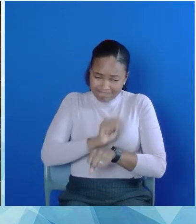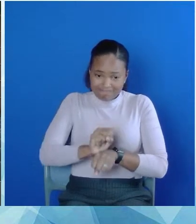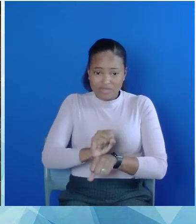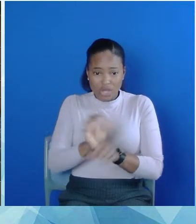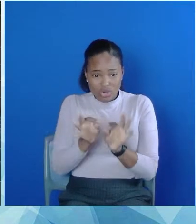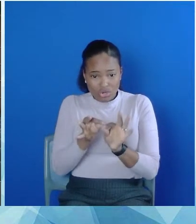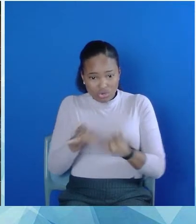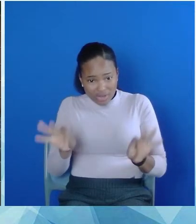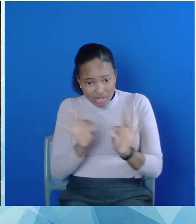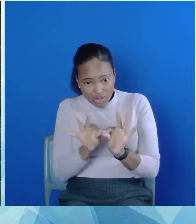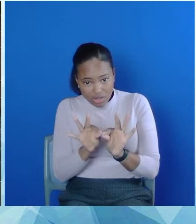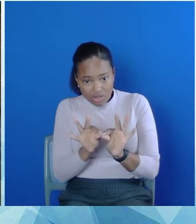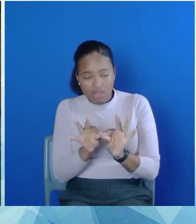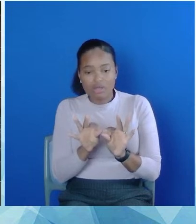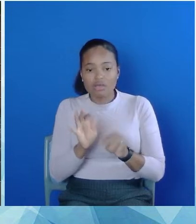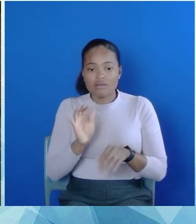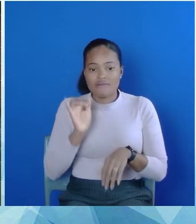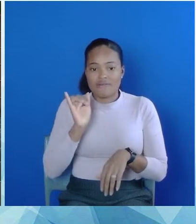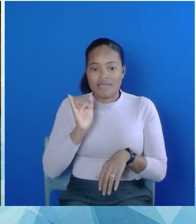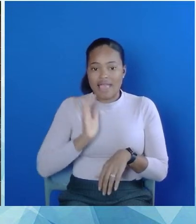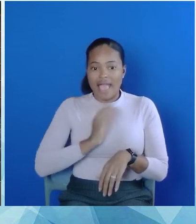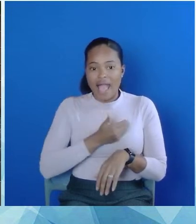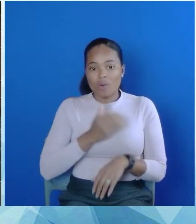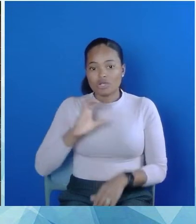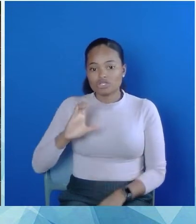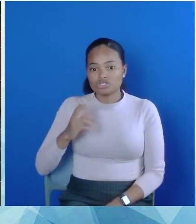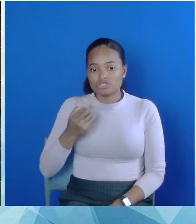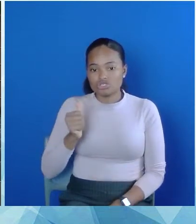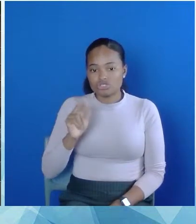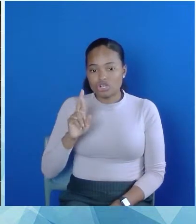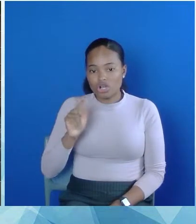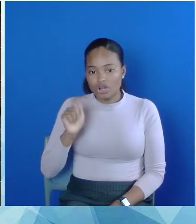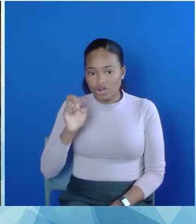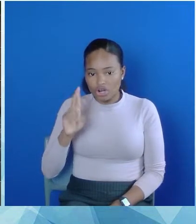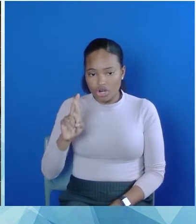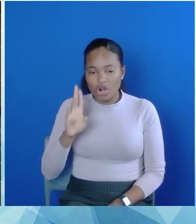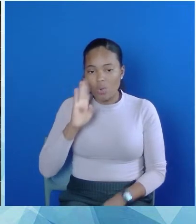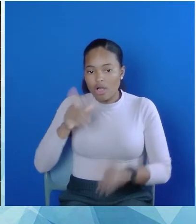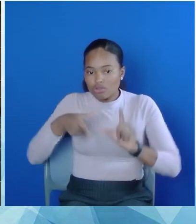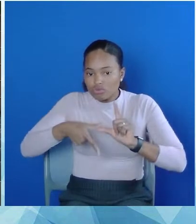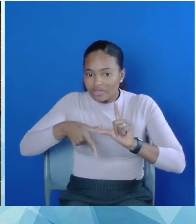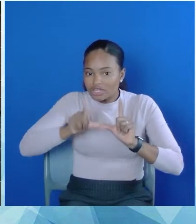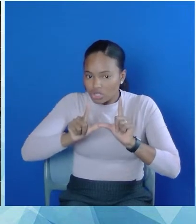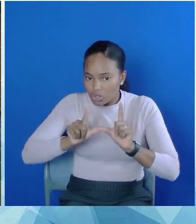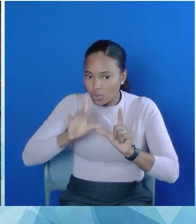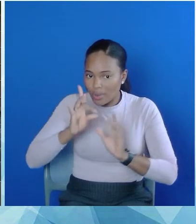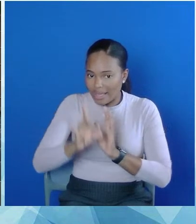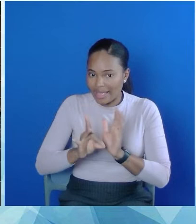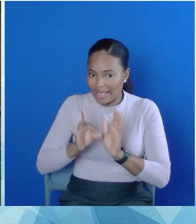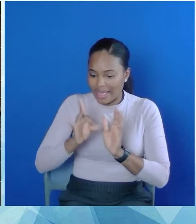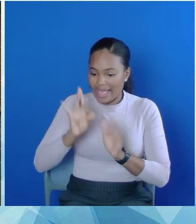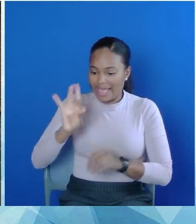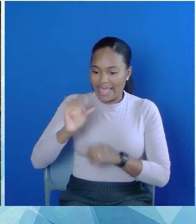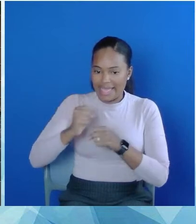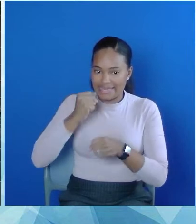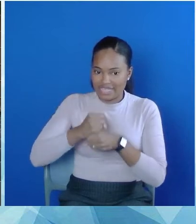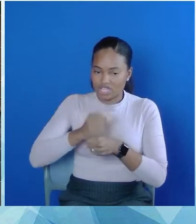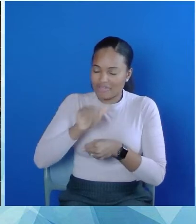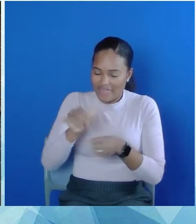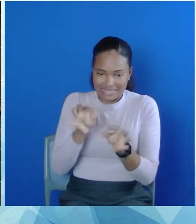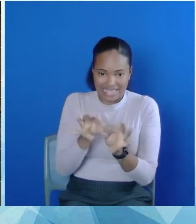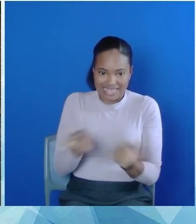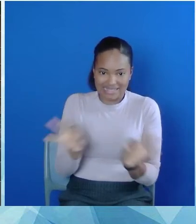that our charter essentially be renewed for another 8 years. Thank you, Maria. You're